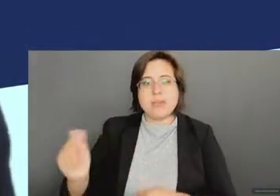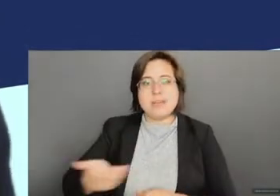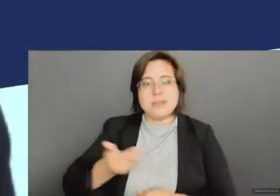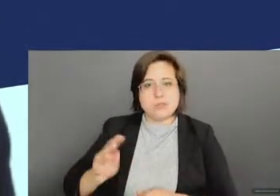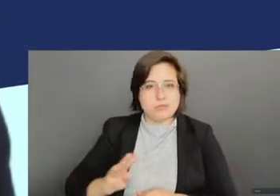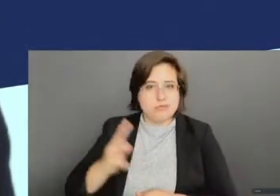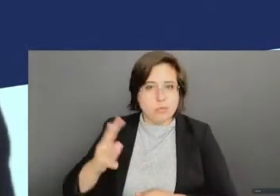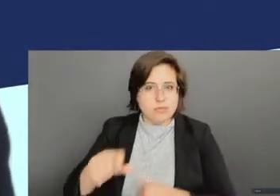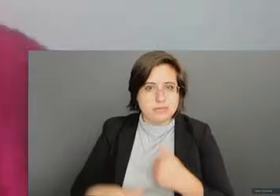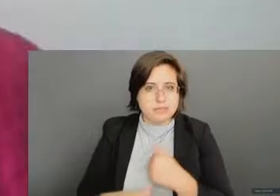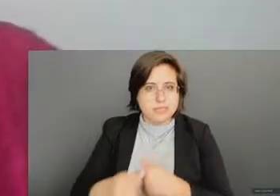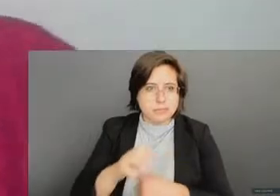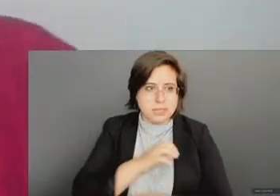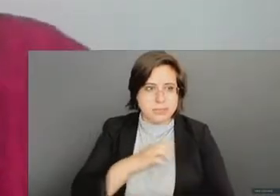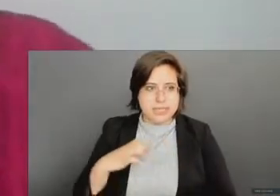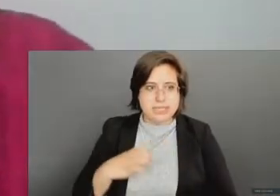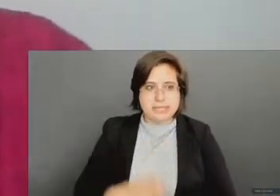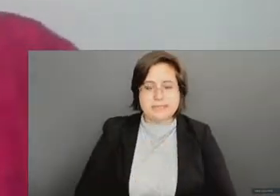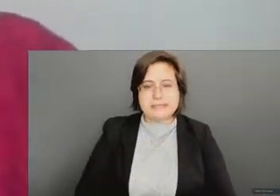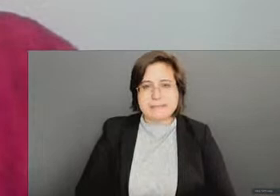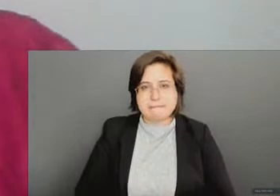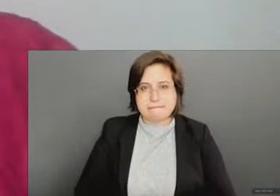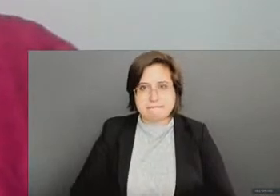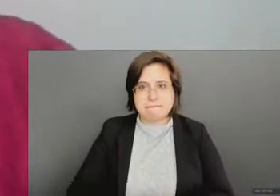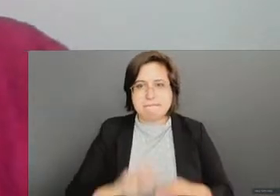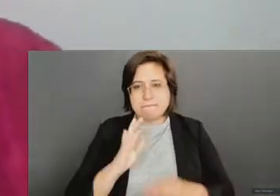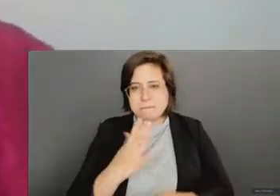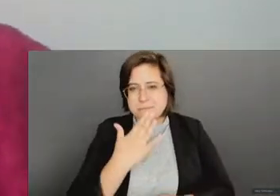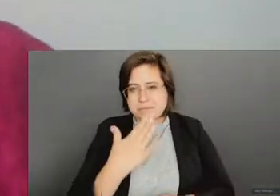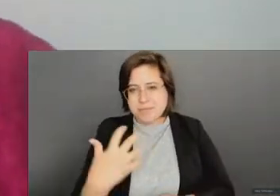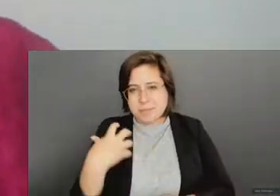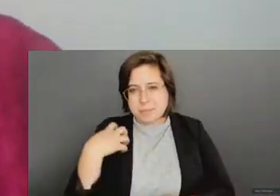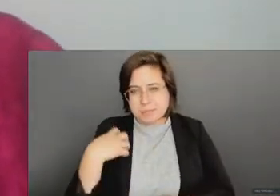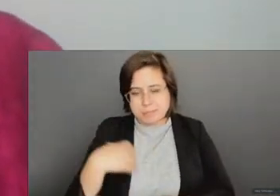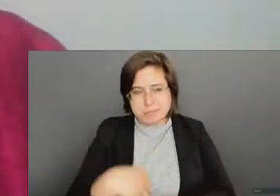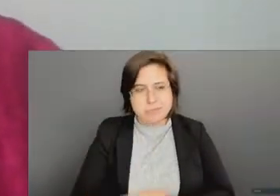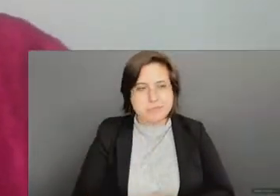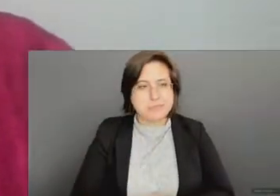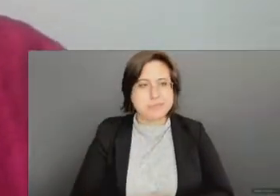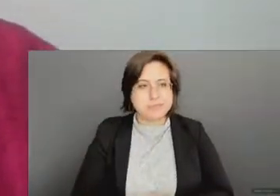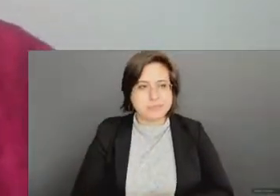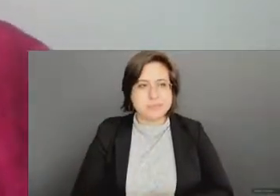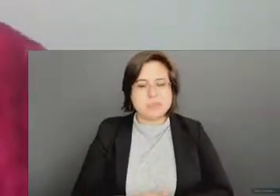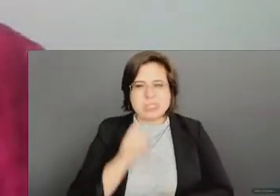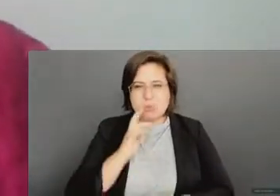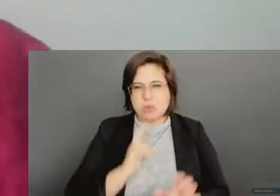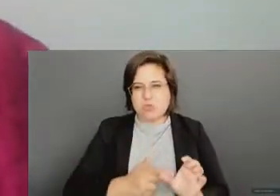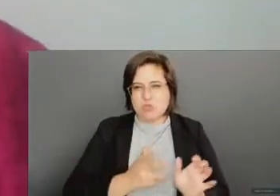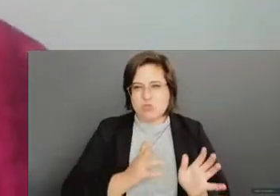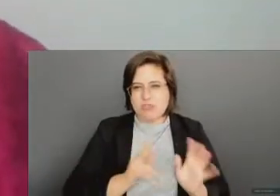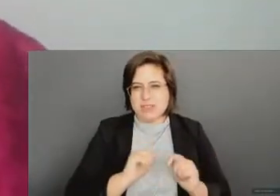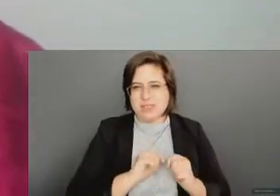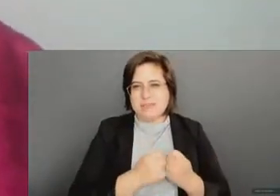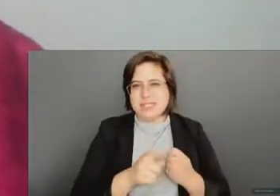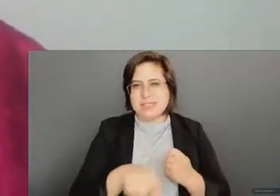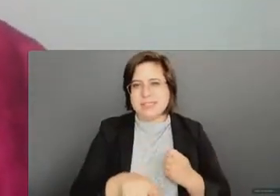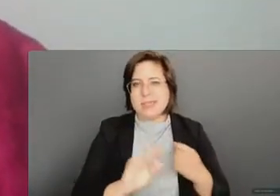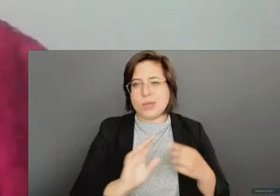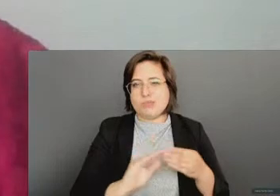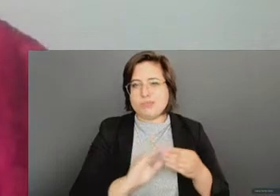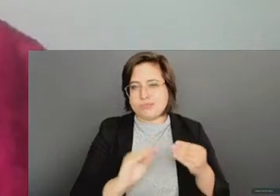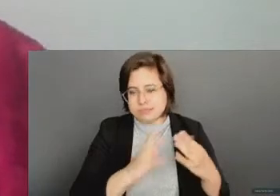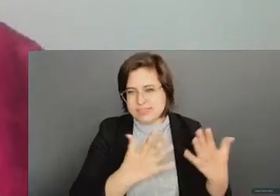please. Thank you, Madam Chair, and I want to join the rest of the team by